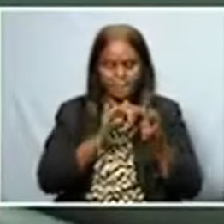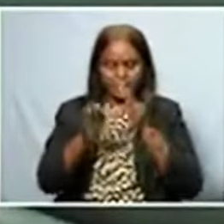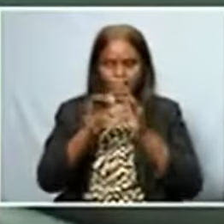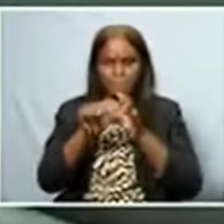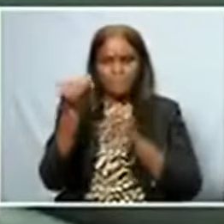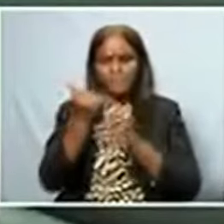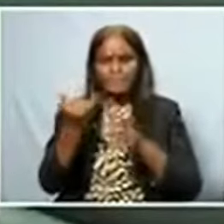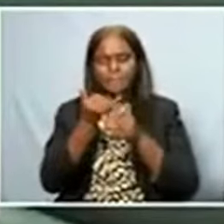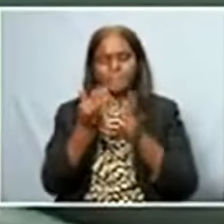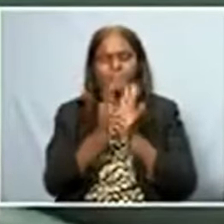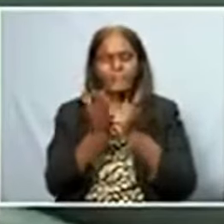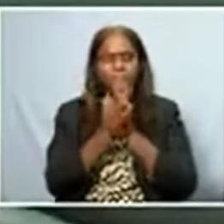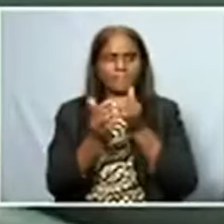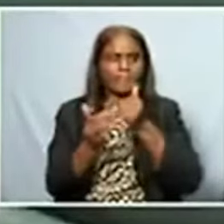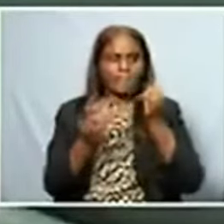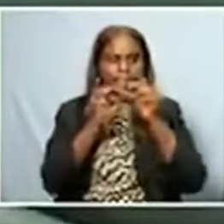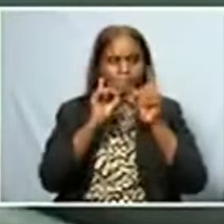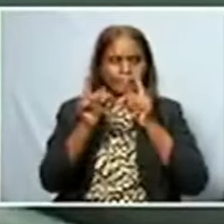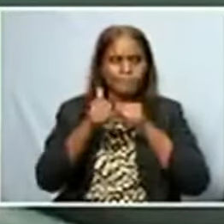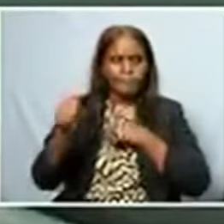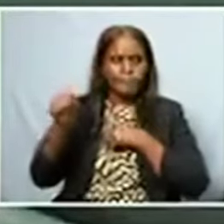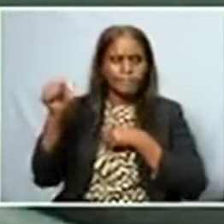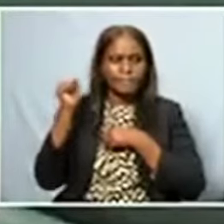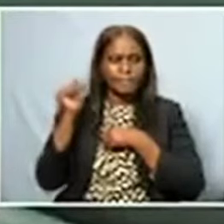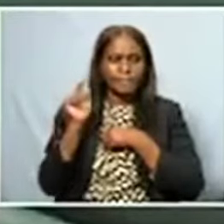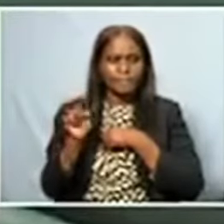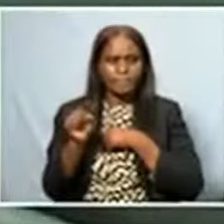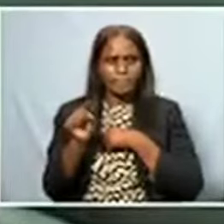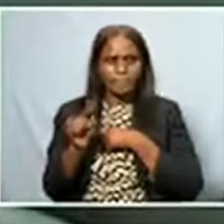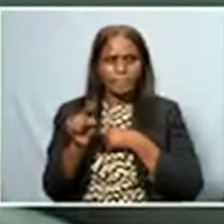the Yellow Book. Any debate, any objection?